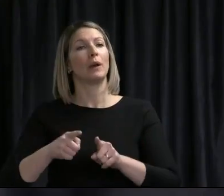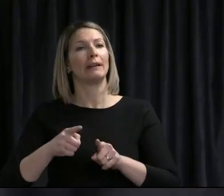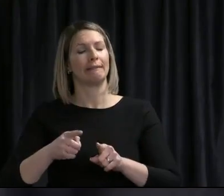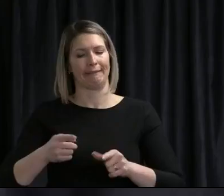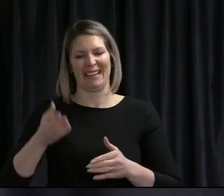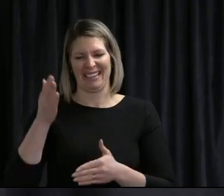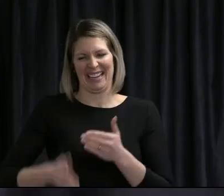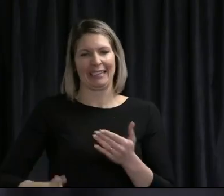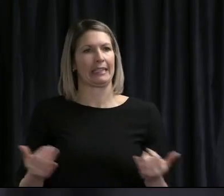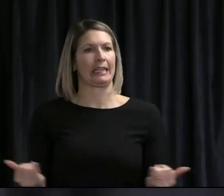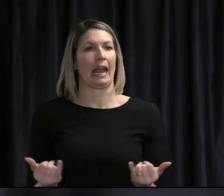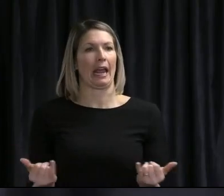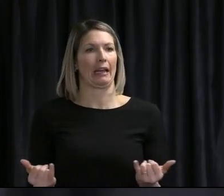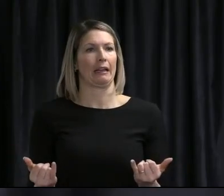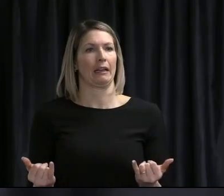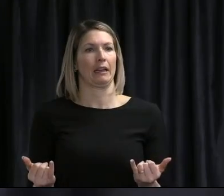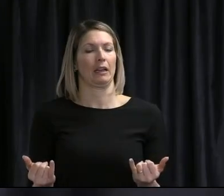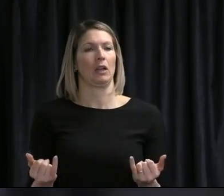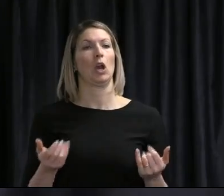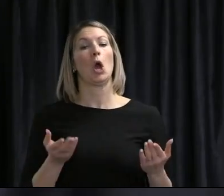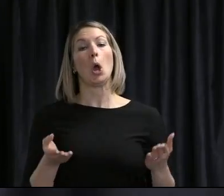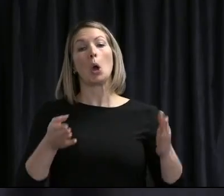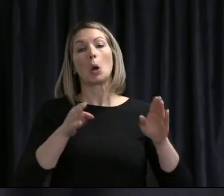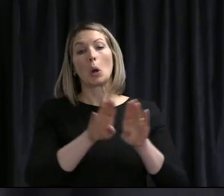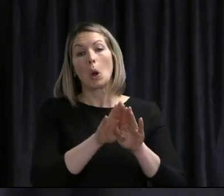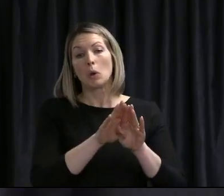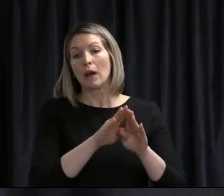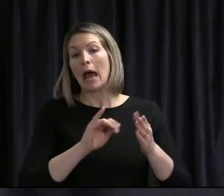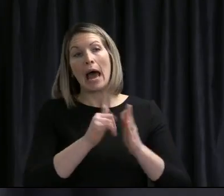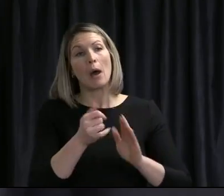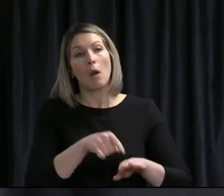this time, the closures are for an indefinite period.